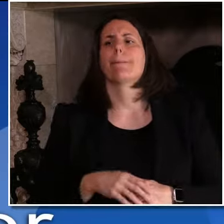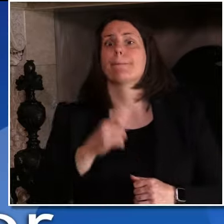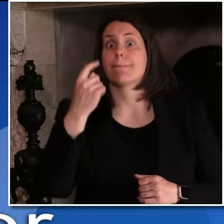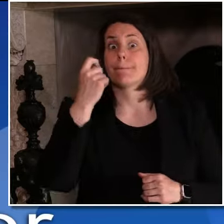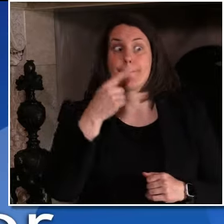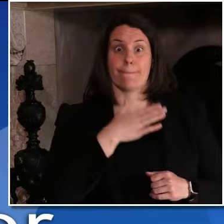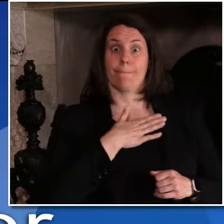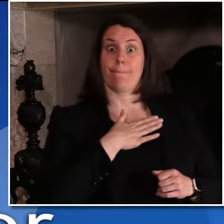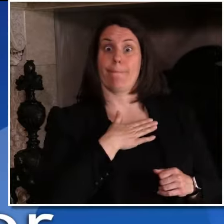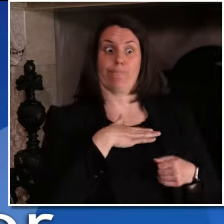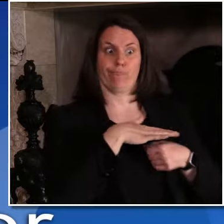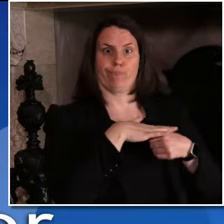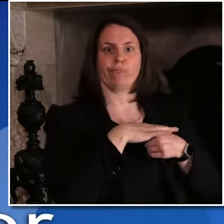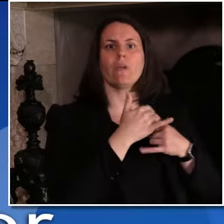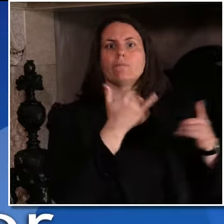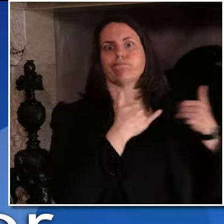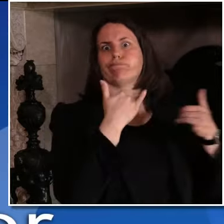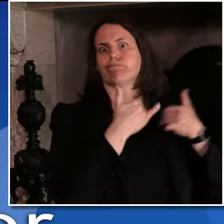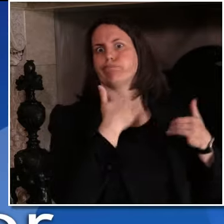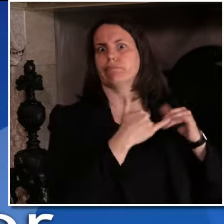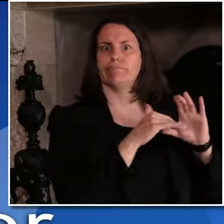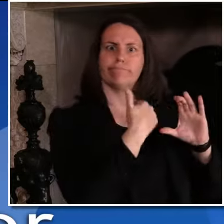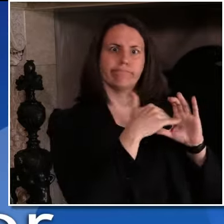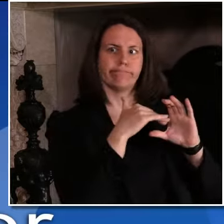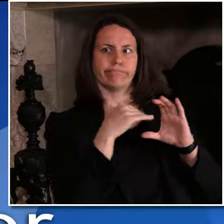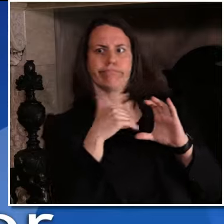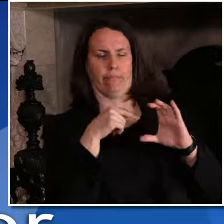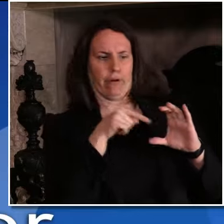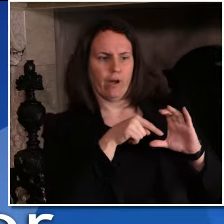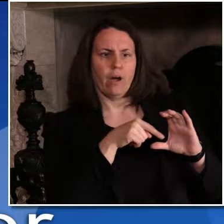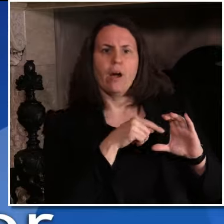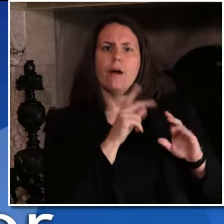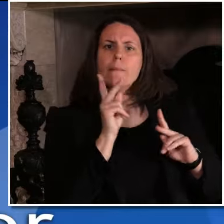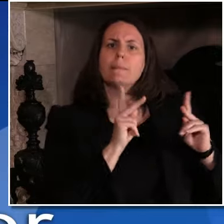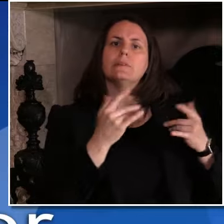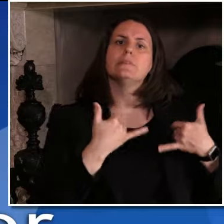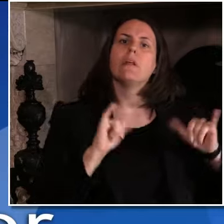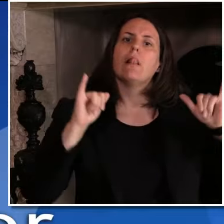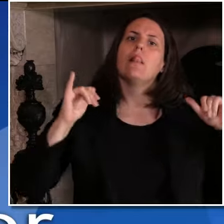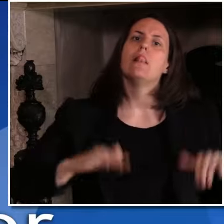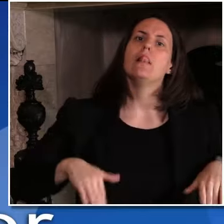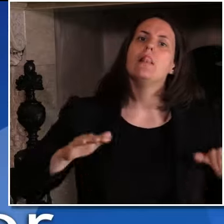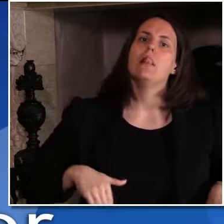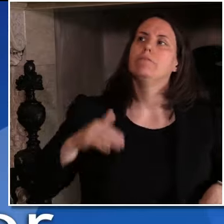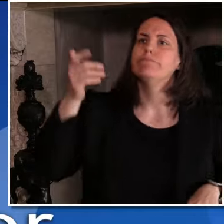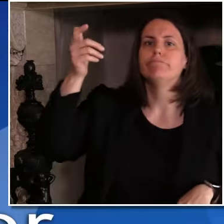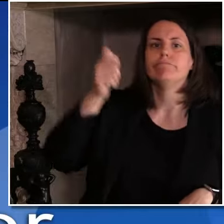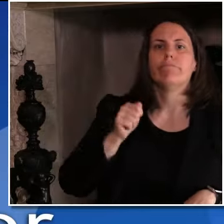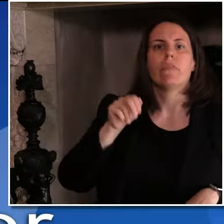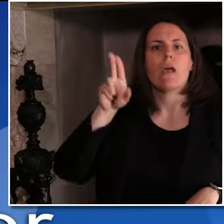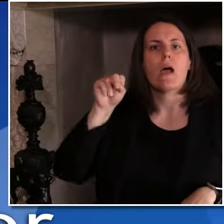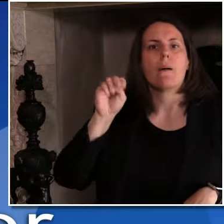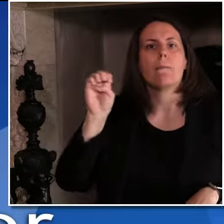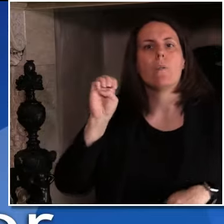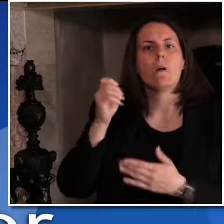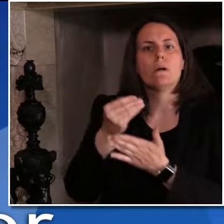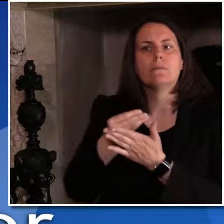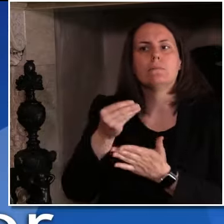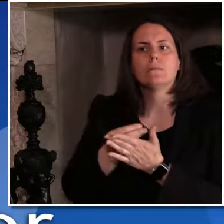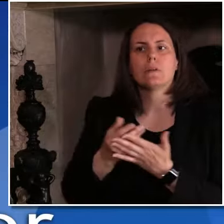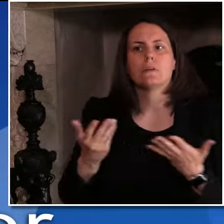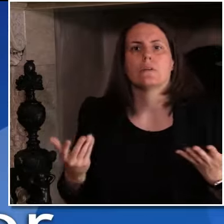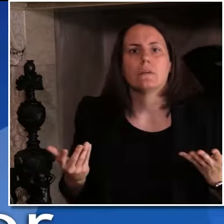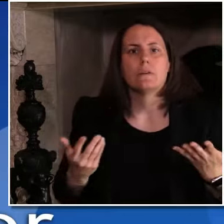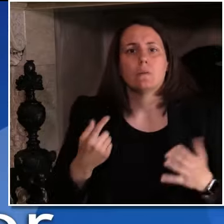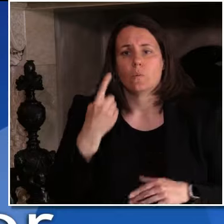viewers who still have not gotten their unemployment money. We spoke with one woman today who says she's now struggling to pay her rent and to pay